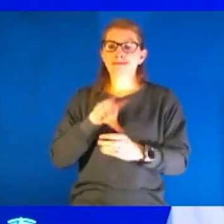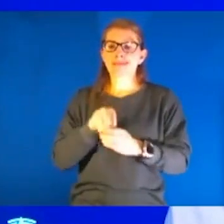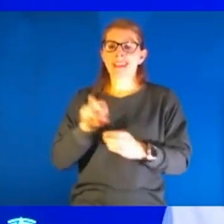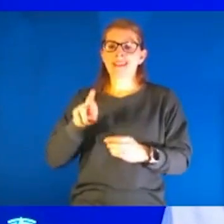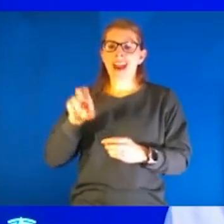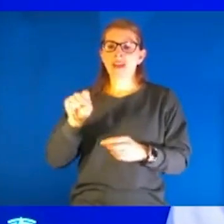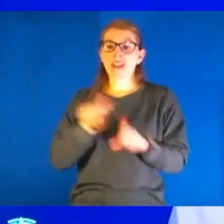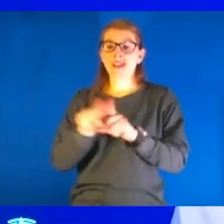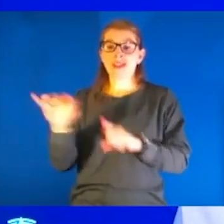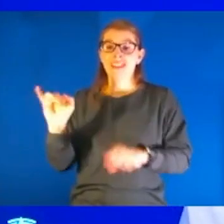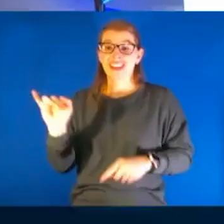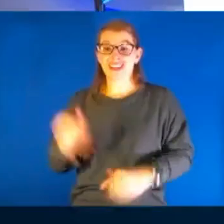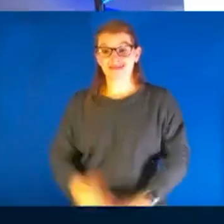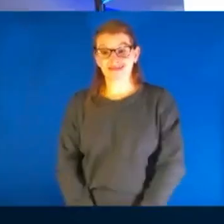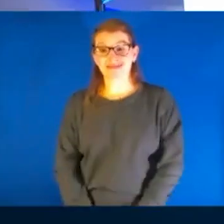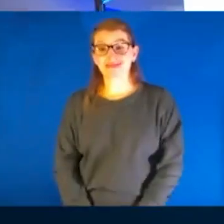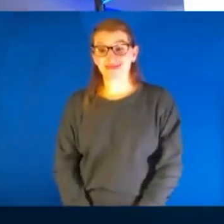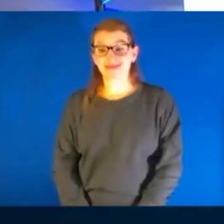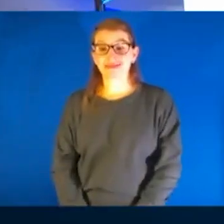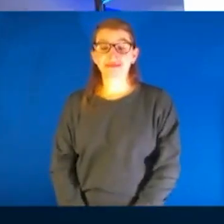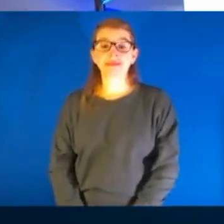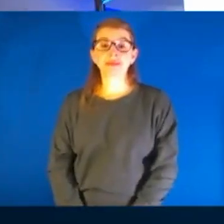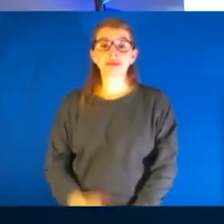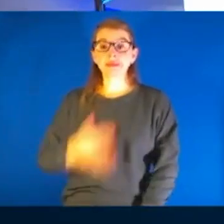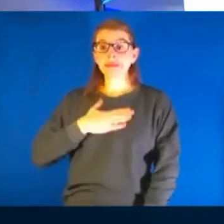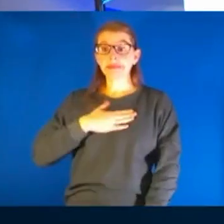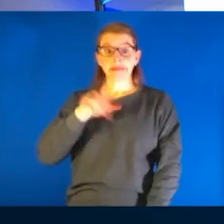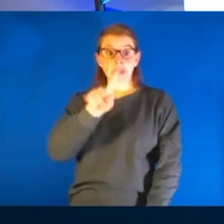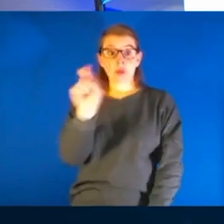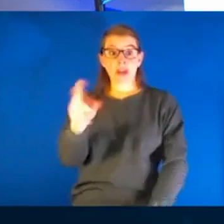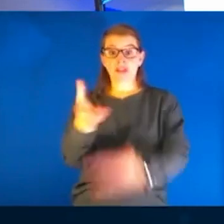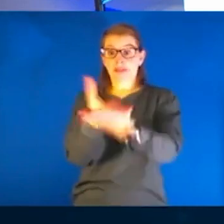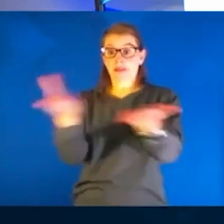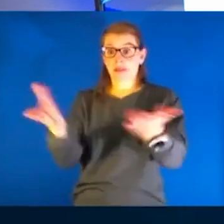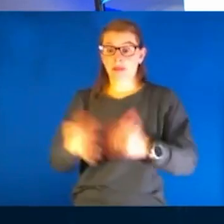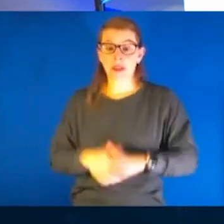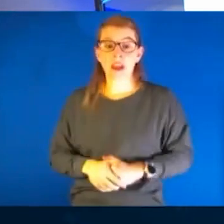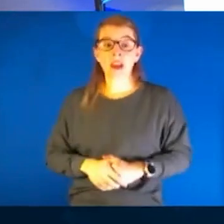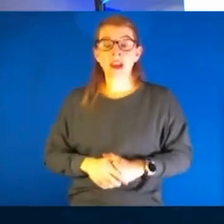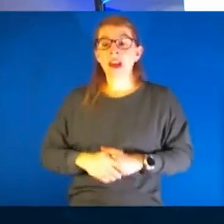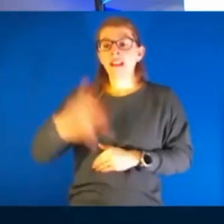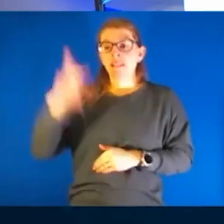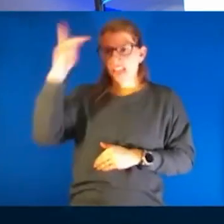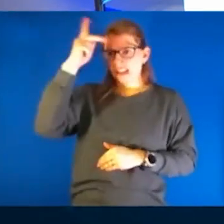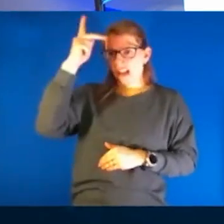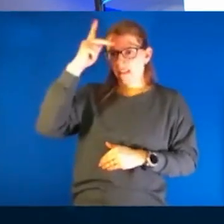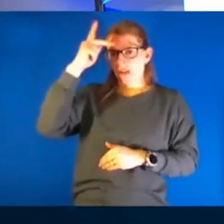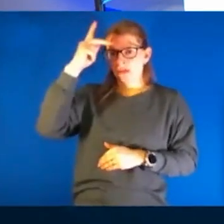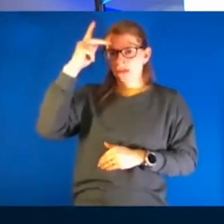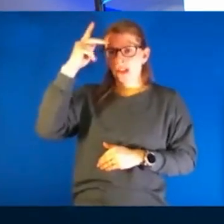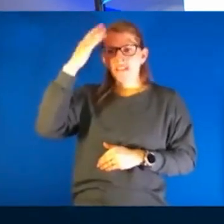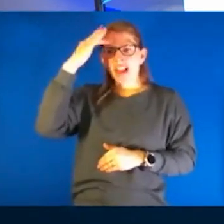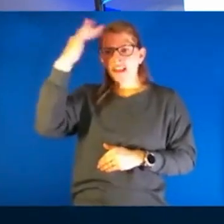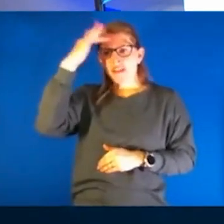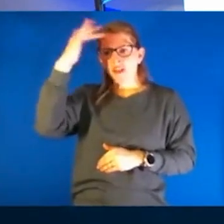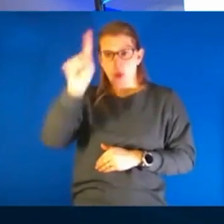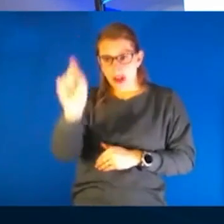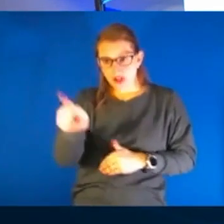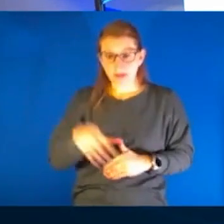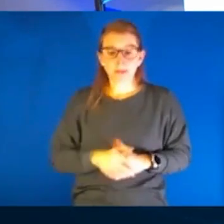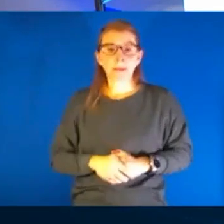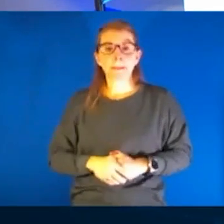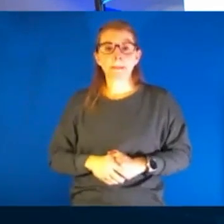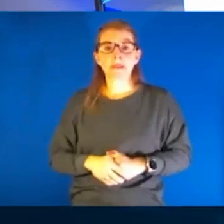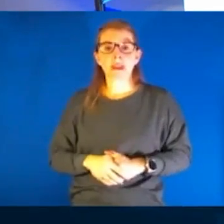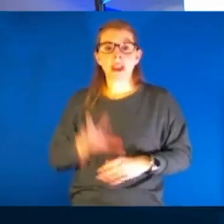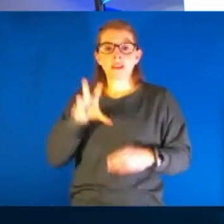infection. So, okay, here's my question to you guys. And this is a philosophical question, so we're going to have to ask our ID doctors, including the guy with the bow tie, this question.